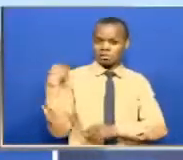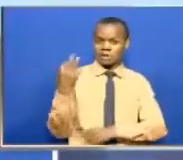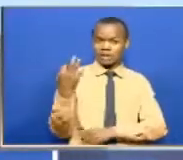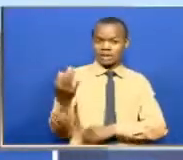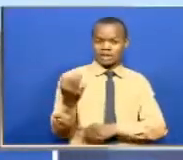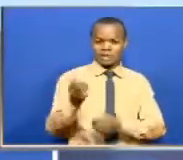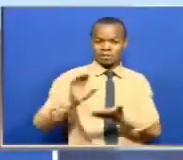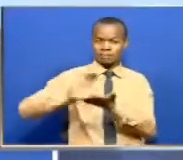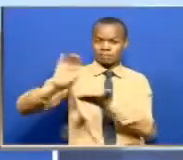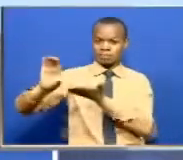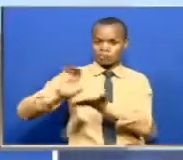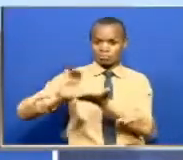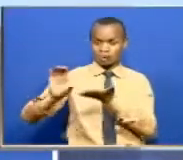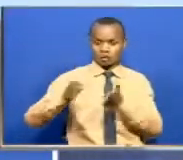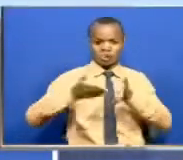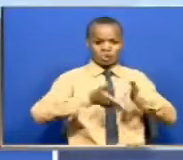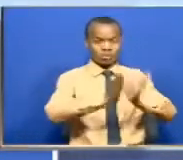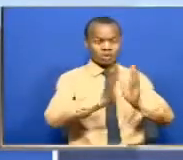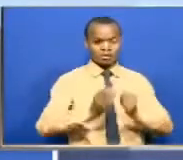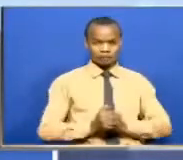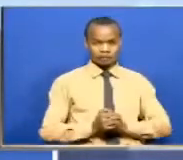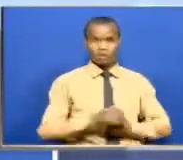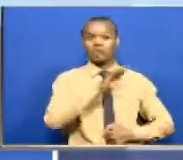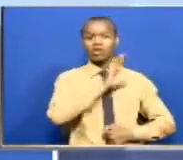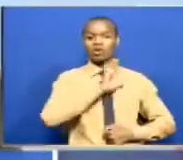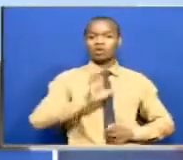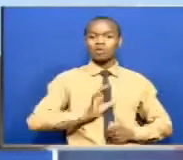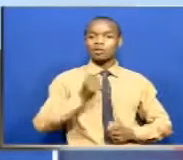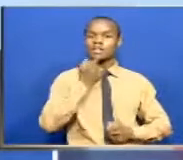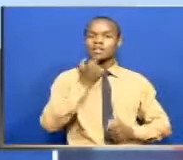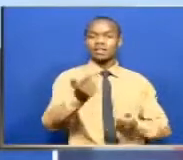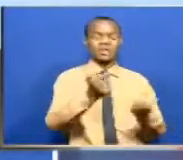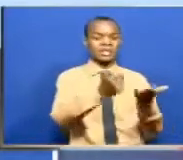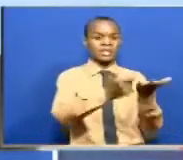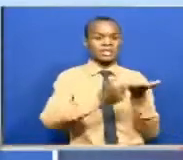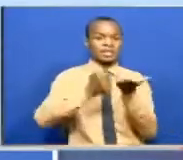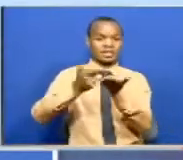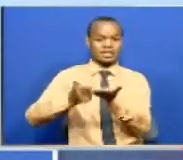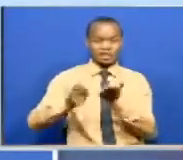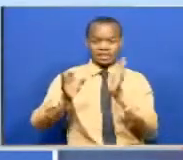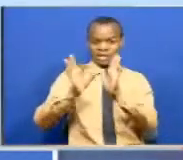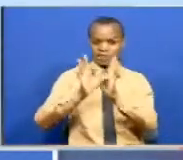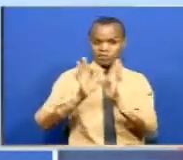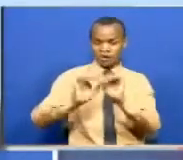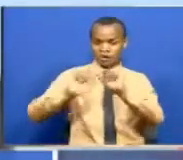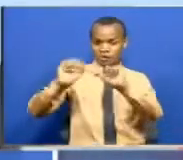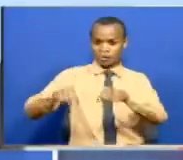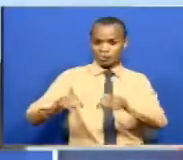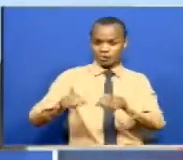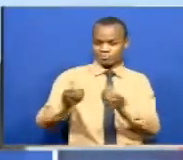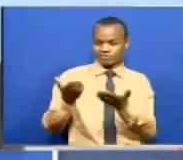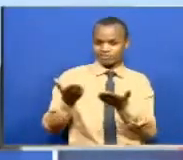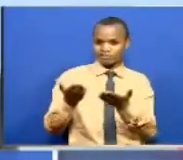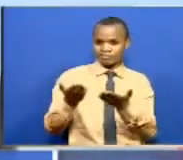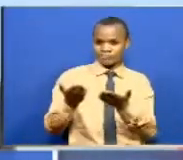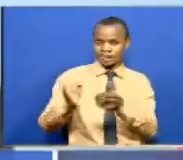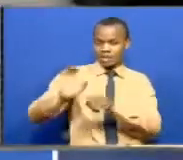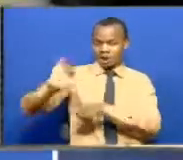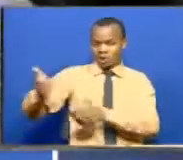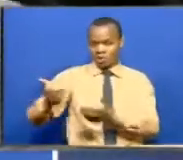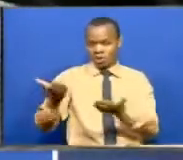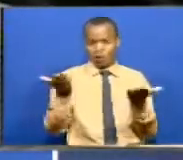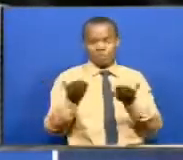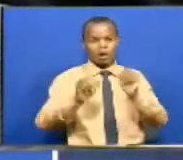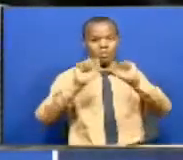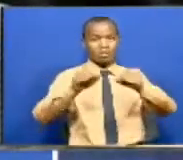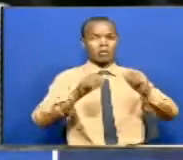basis. The Commission on Monday stating that the raging debate over the formula may provide little comfort to losing counties should the equitable